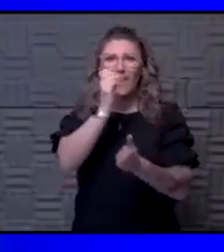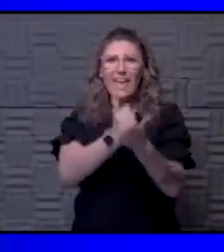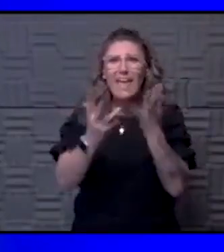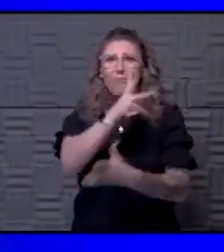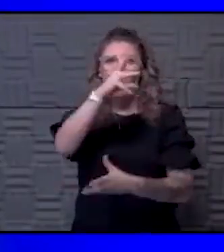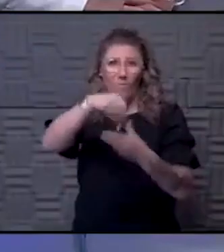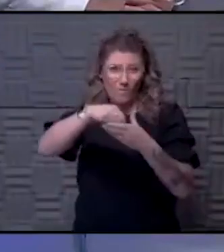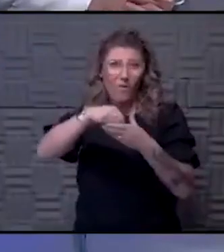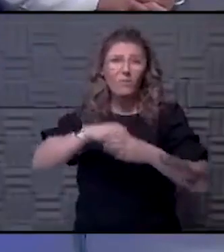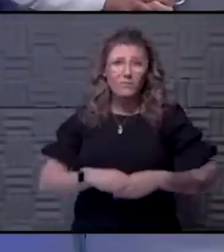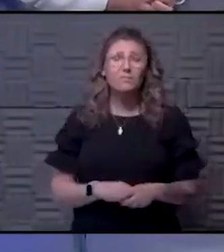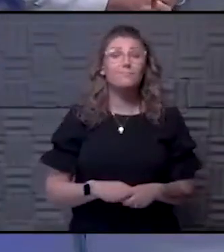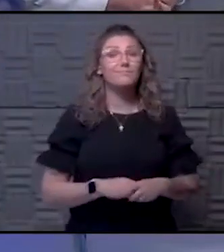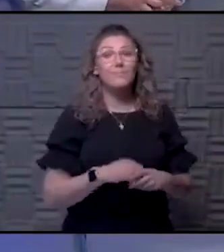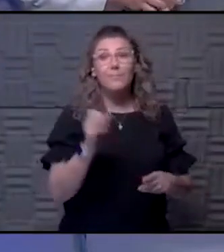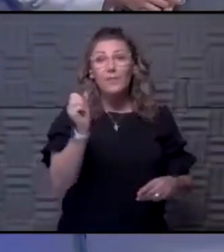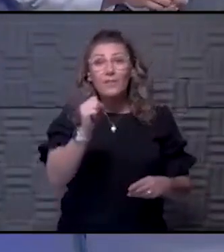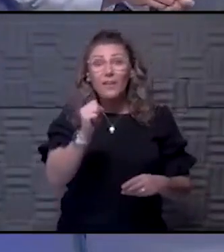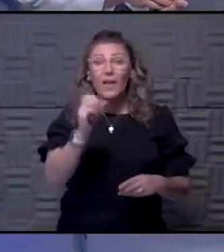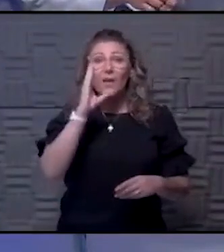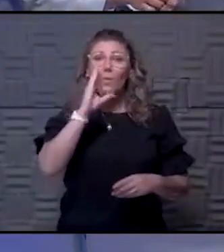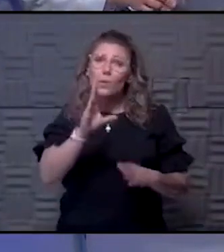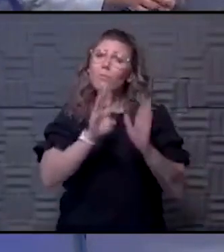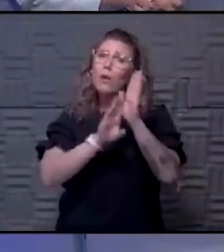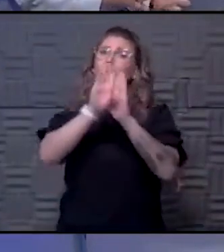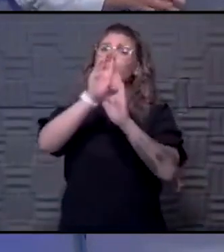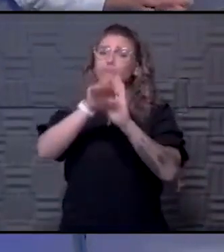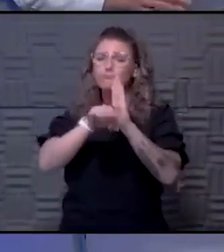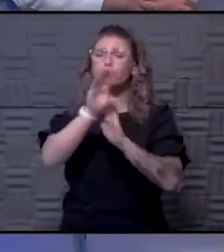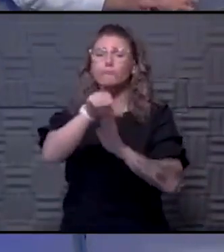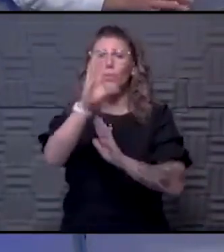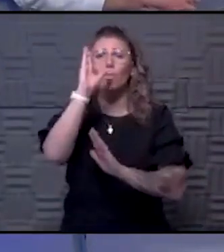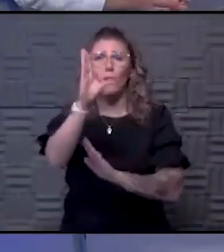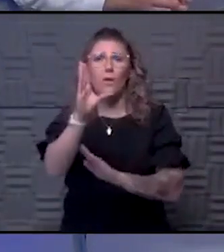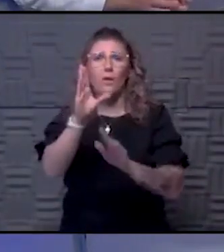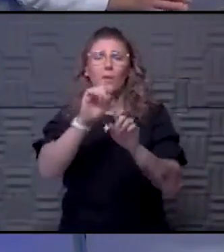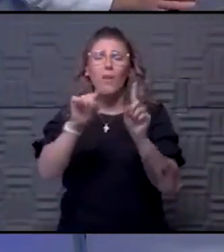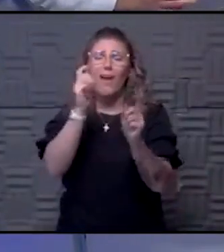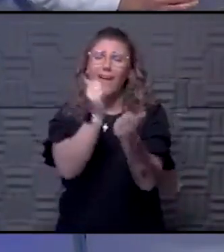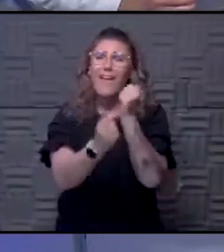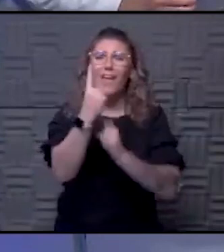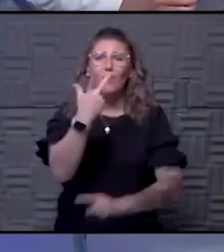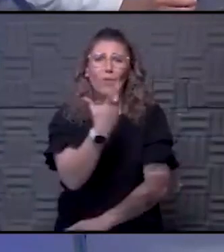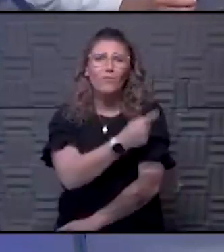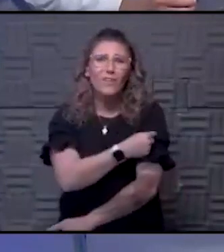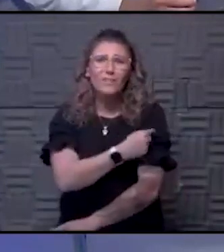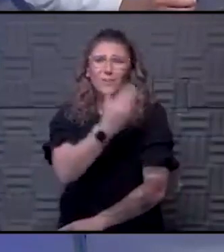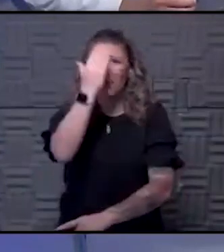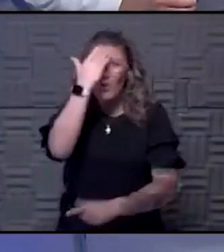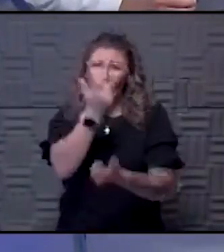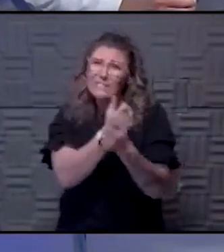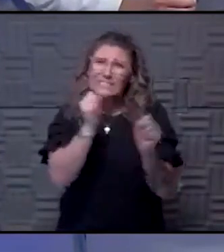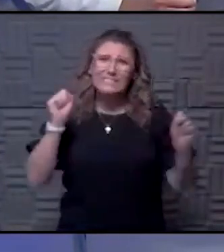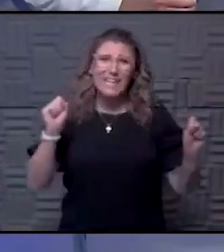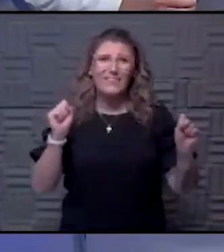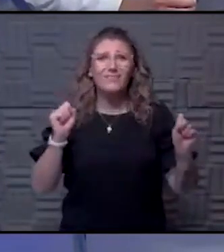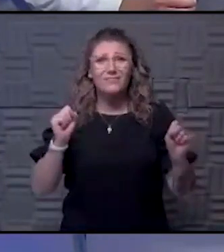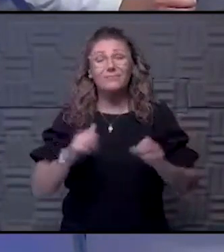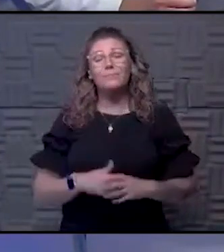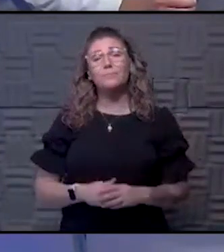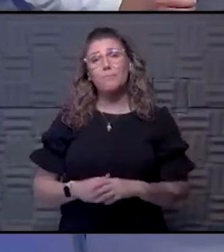have involved. It is. It is going to be a bumpy time, I think. And we just need to get everybody vaccinated. We know how much safer that's going to make us.